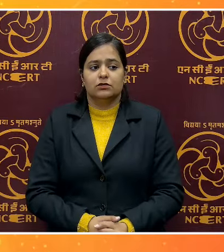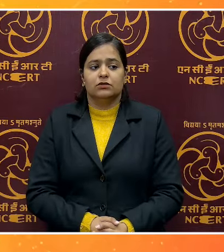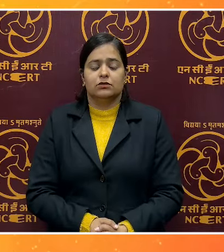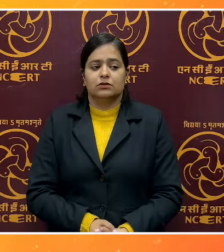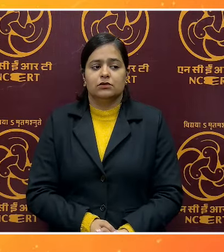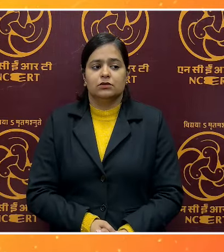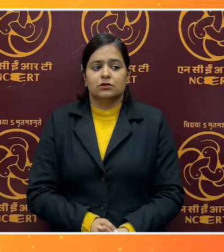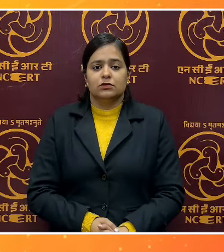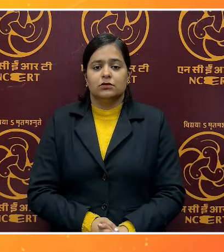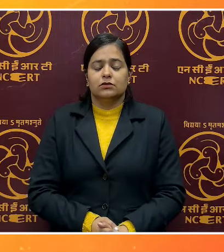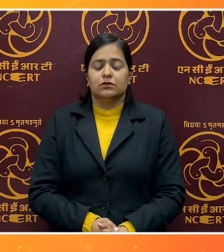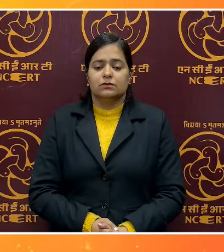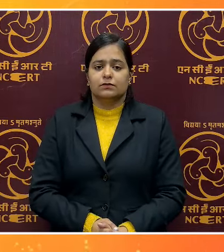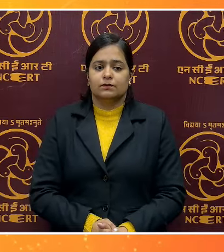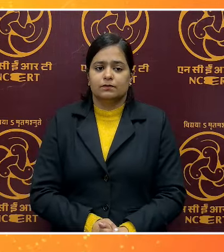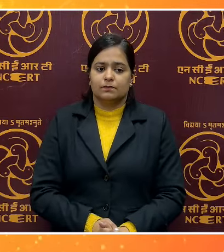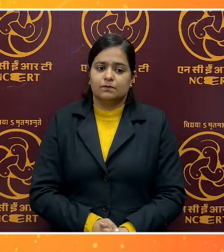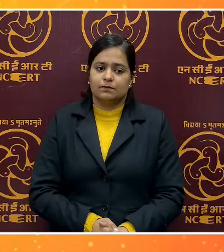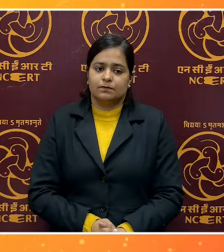So,